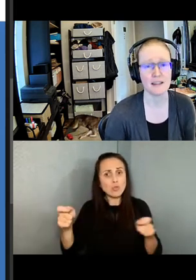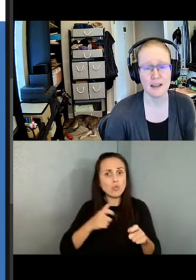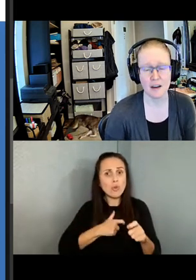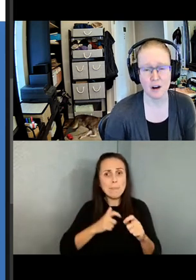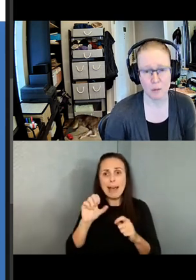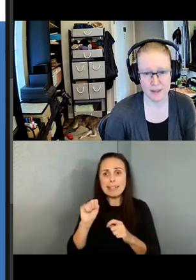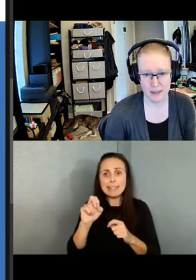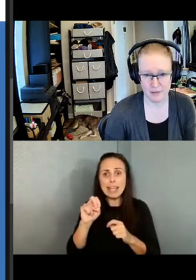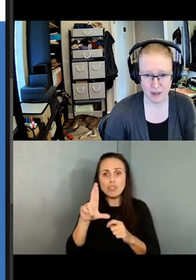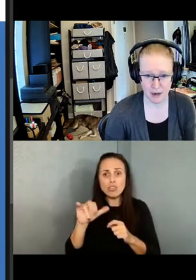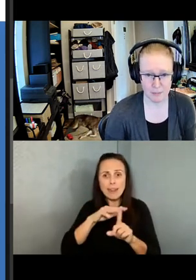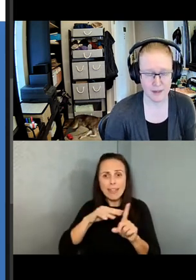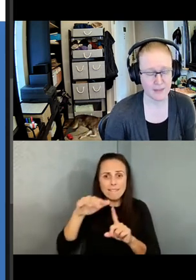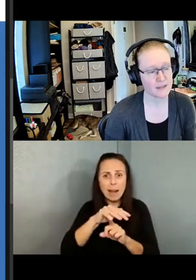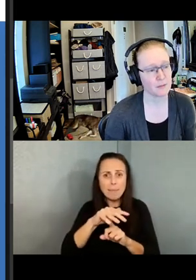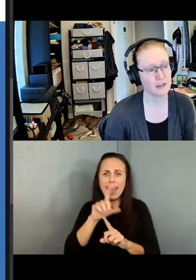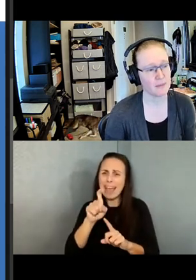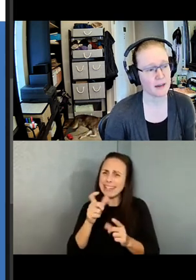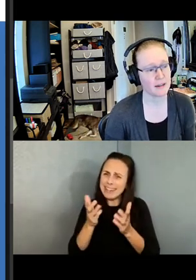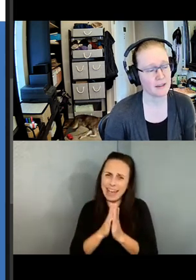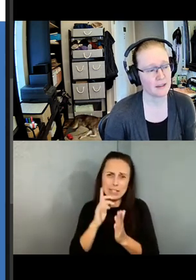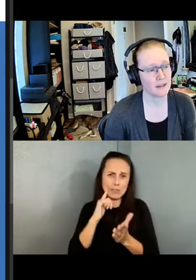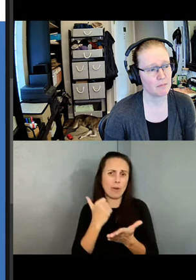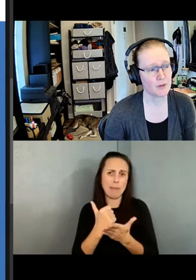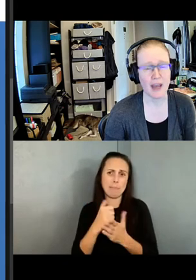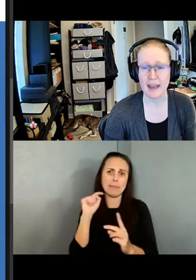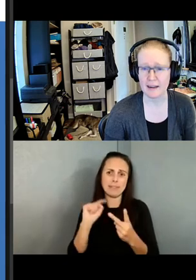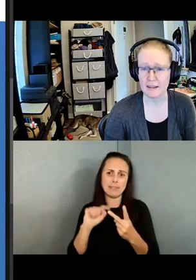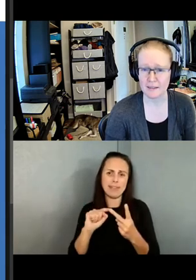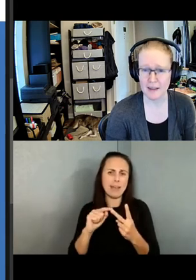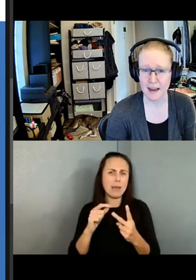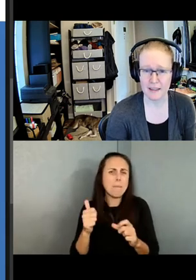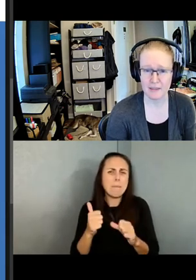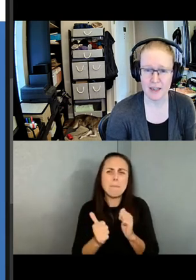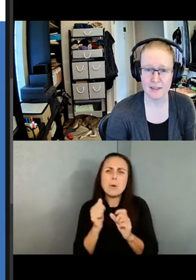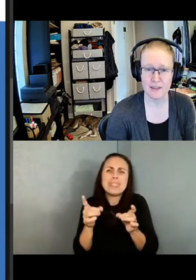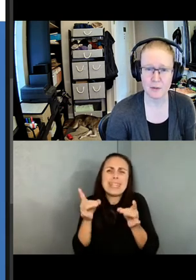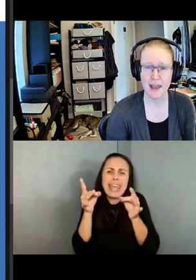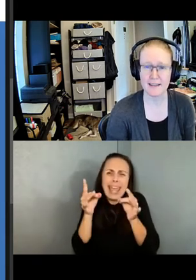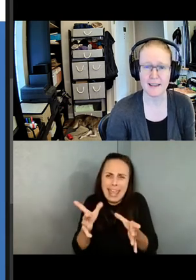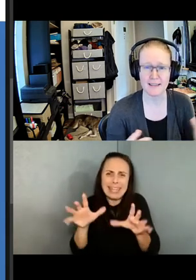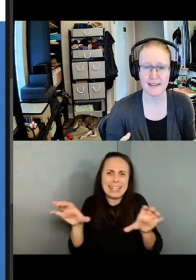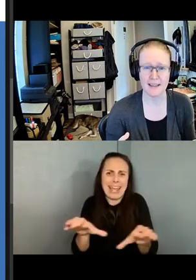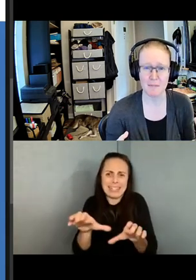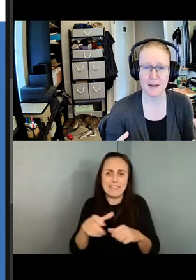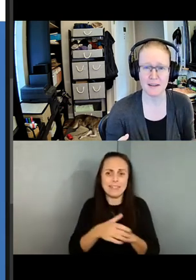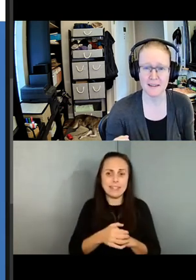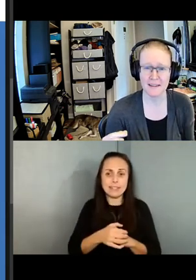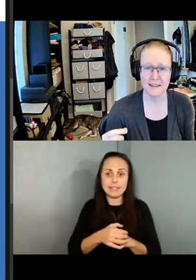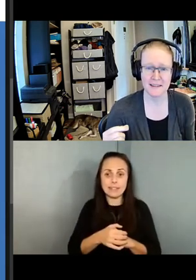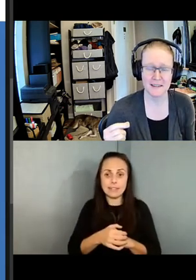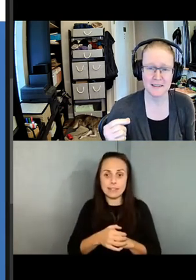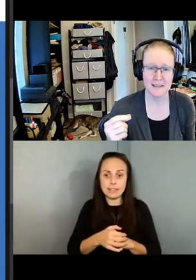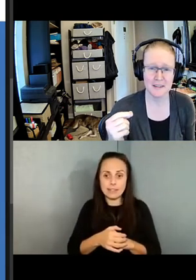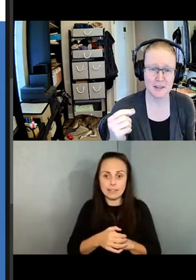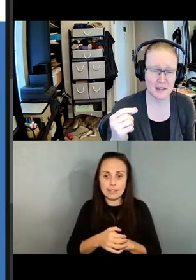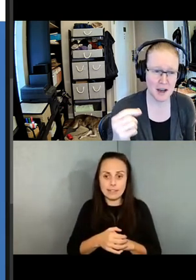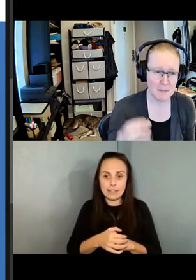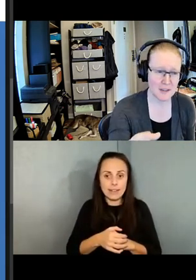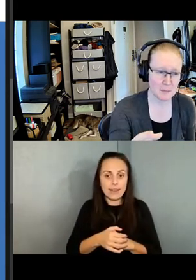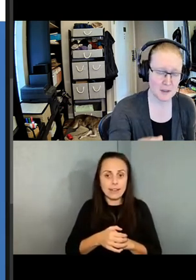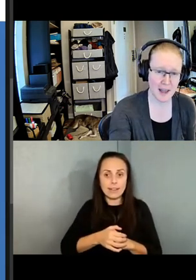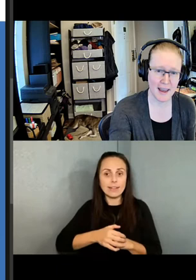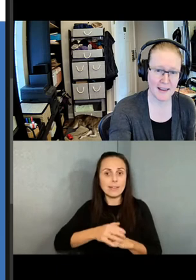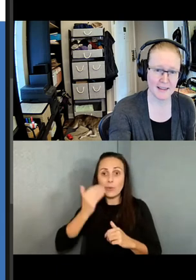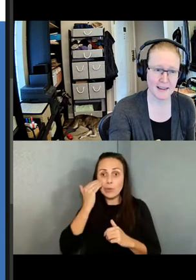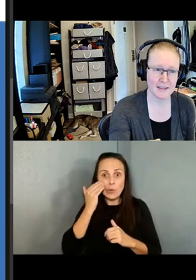need to always ask for help. And that's one of my most hated activities. You can't set things up to come